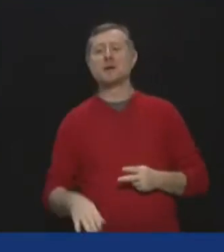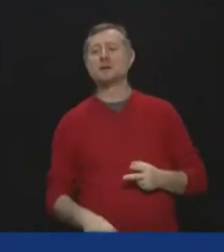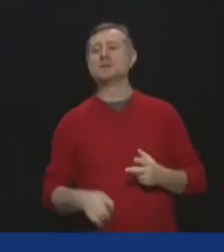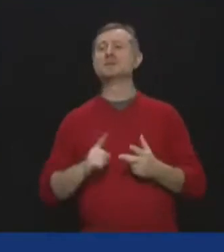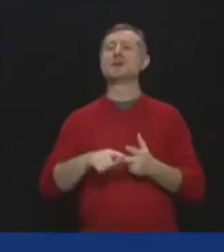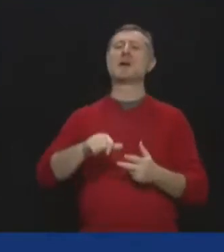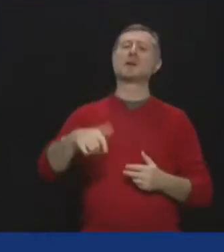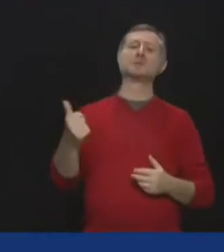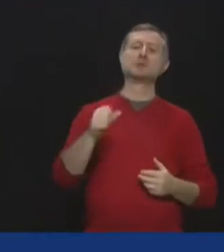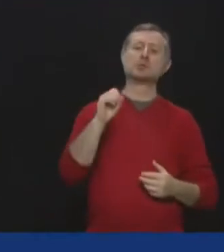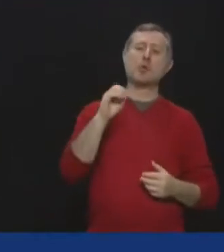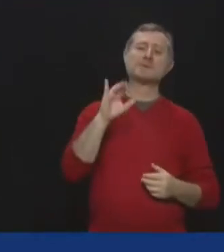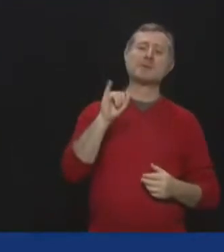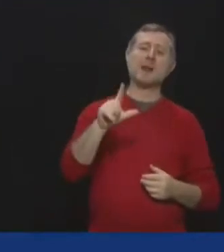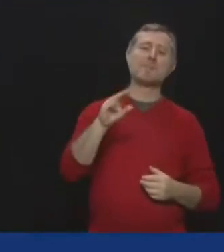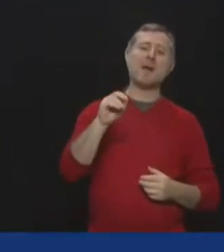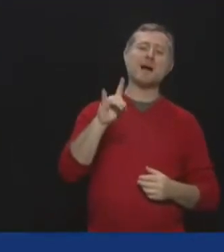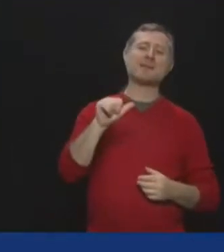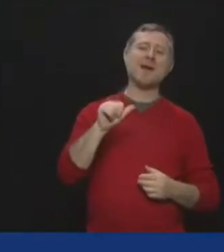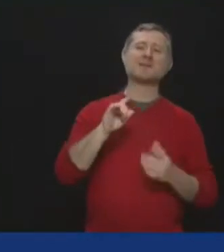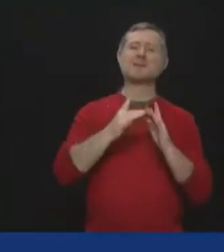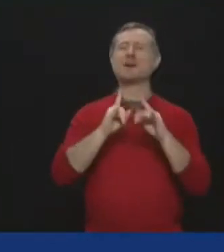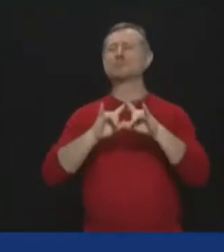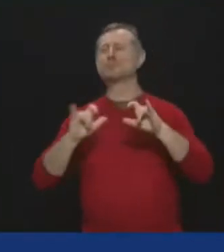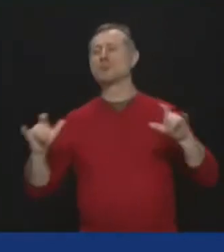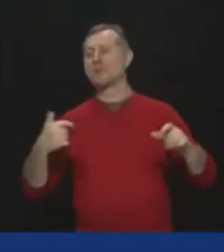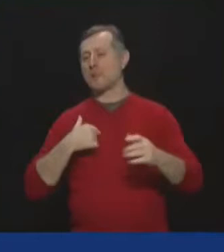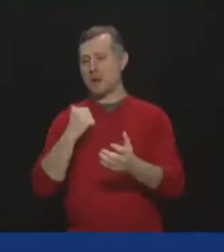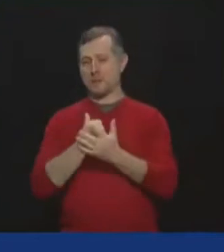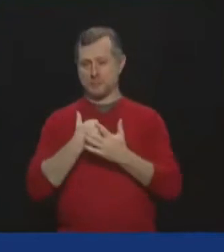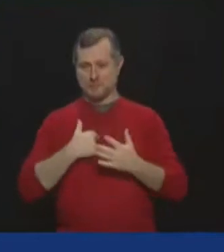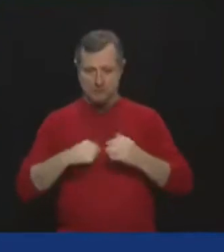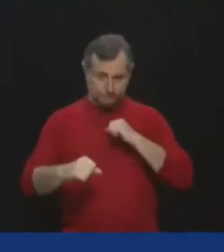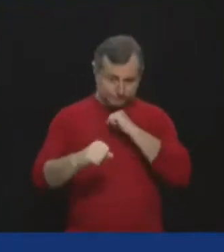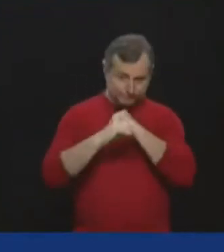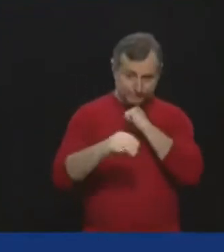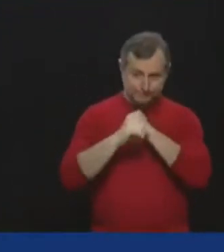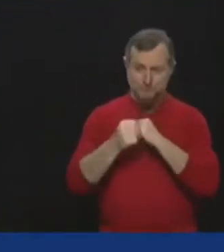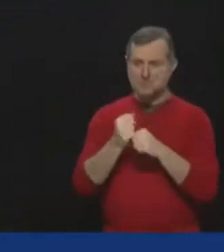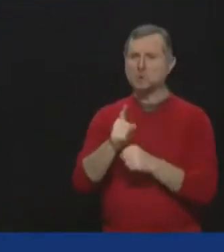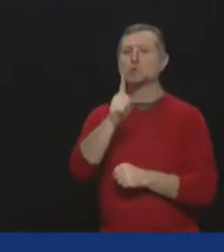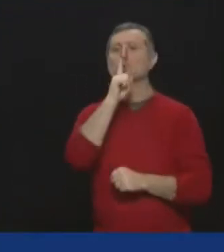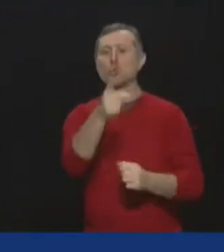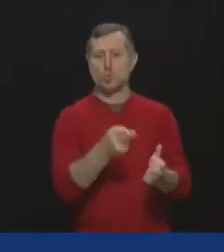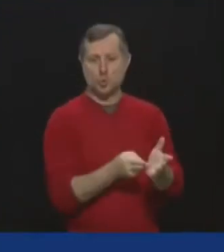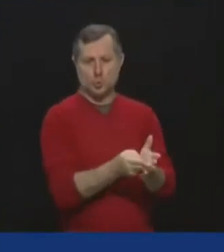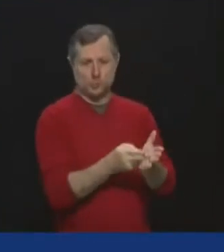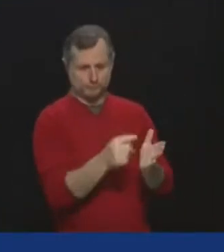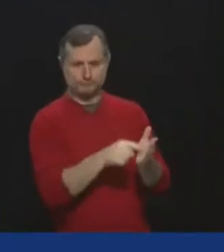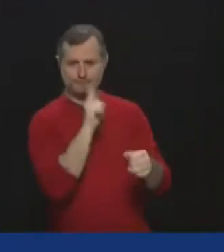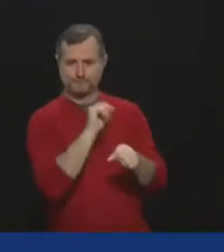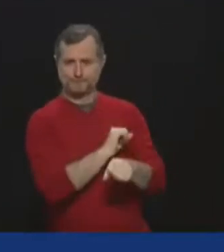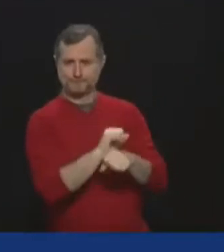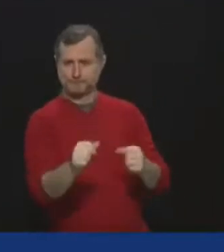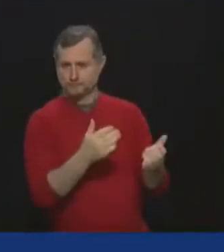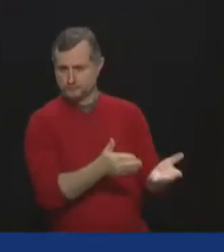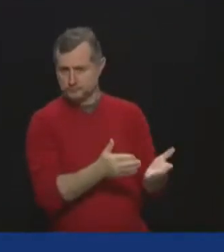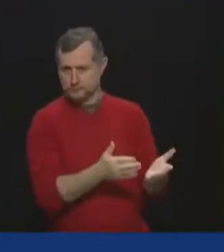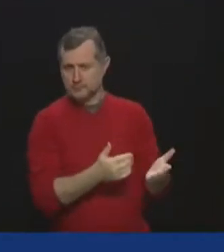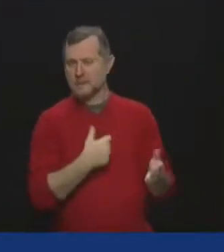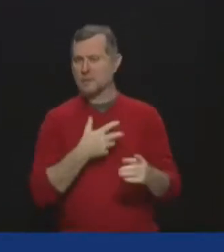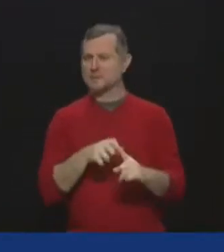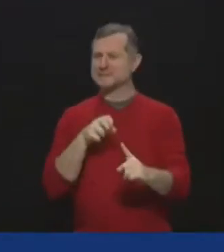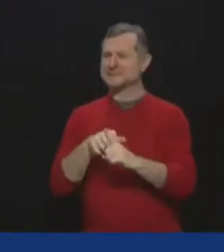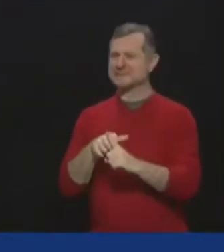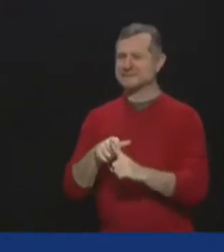social media platforms to help us get the truth out. This may be the biggest takeaway, that we're calling them out for what we